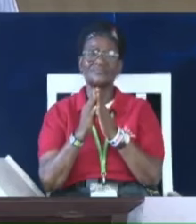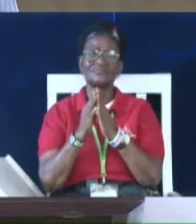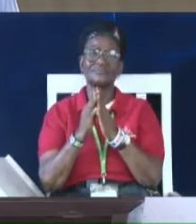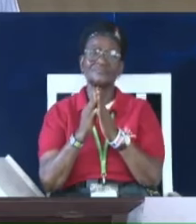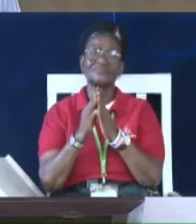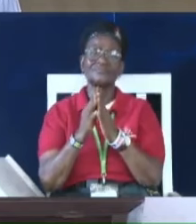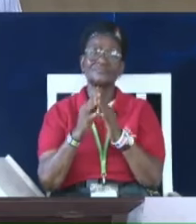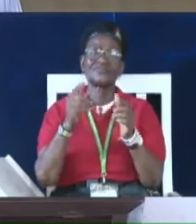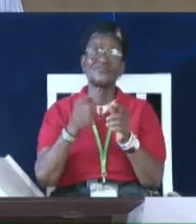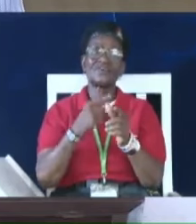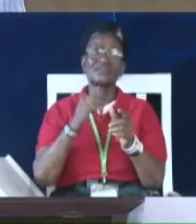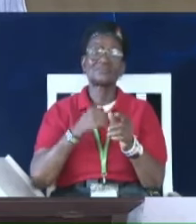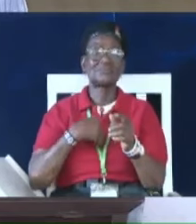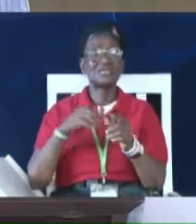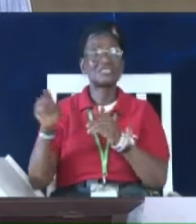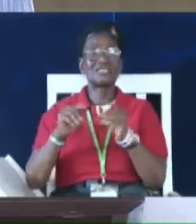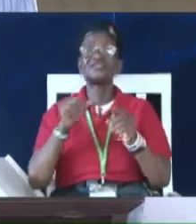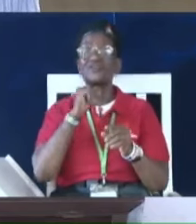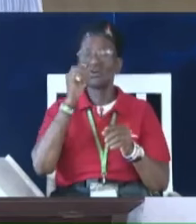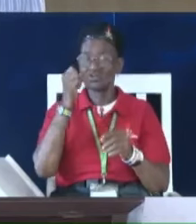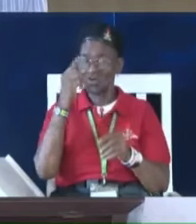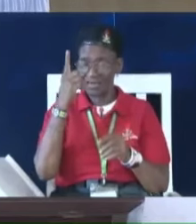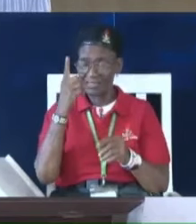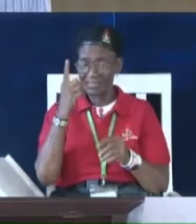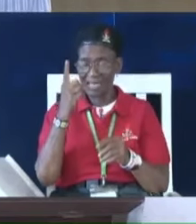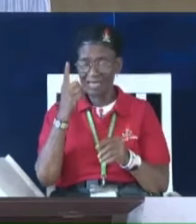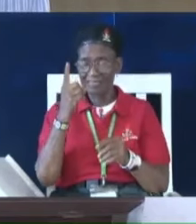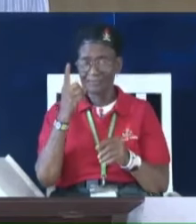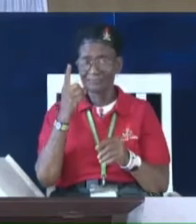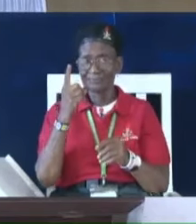at first I didn't quite understand.